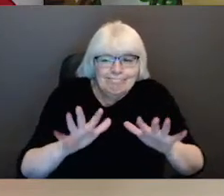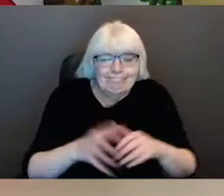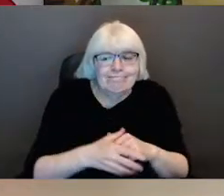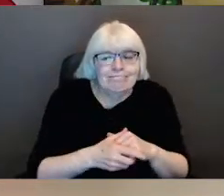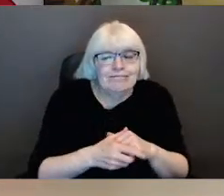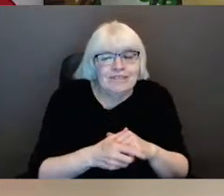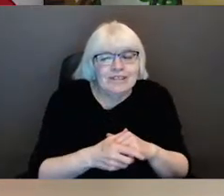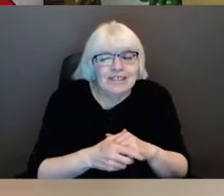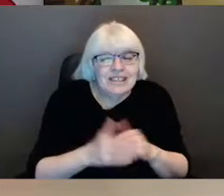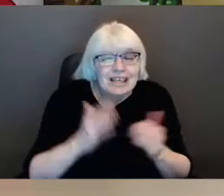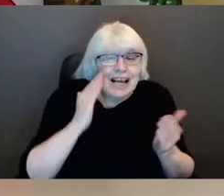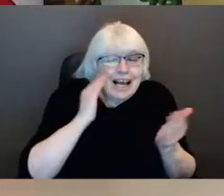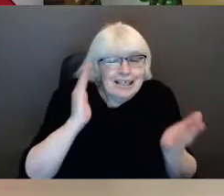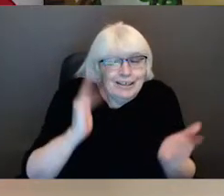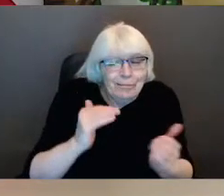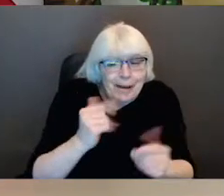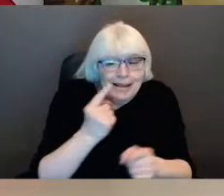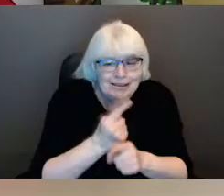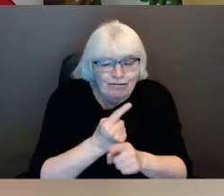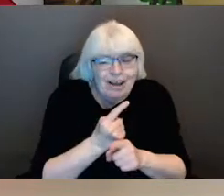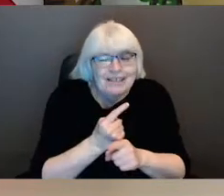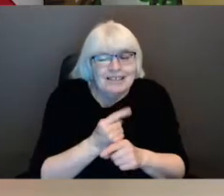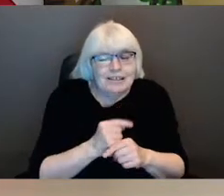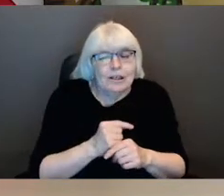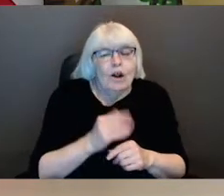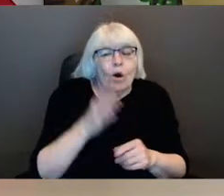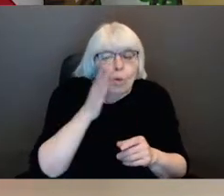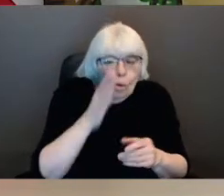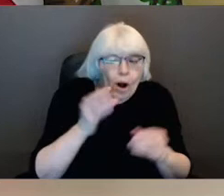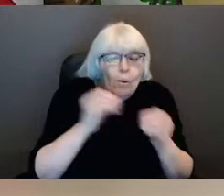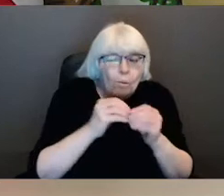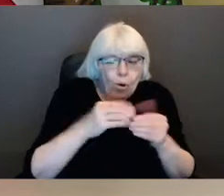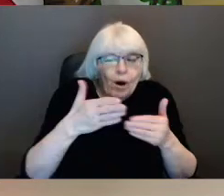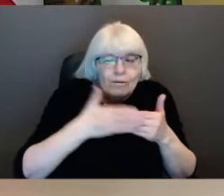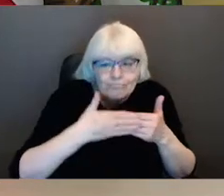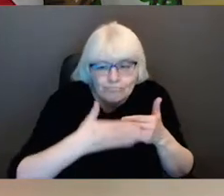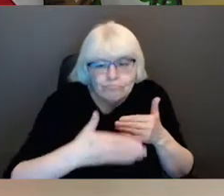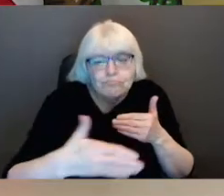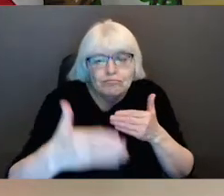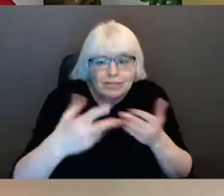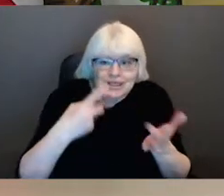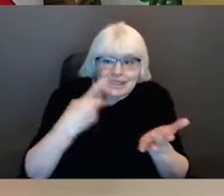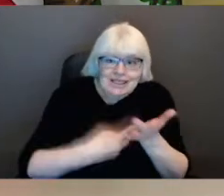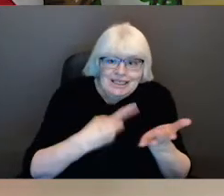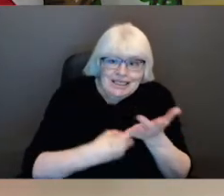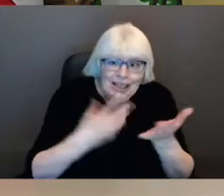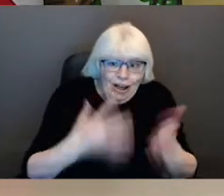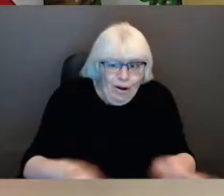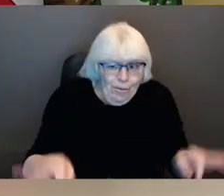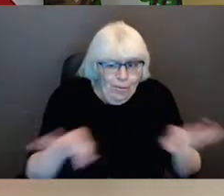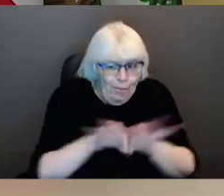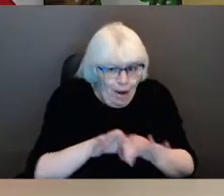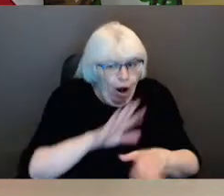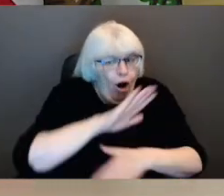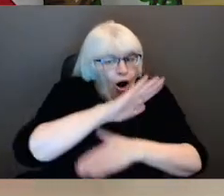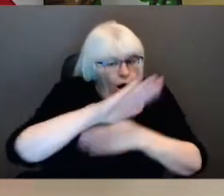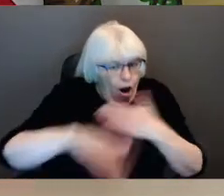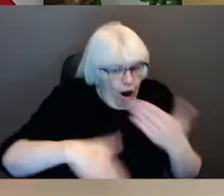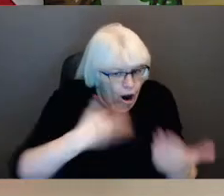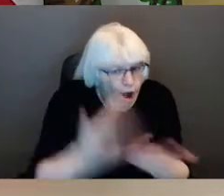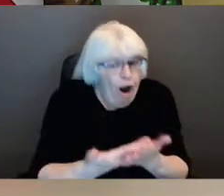some discussion of making sure everyone's comfortable what a close contact is. So, and I think that will